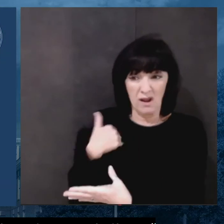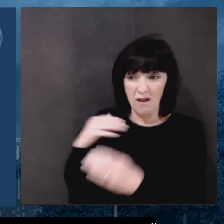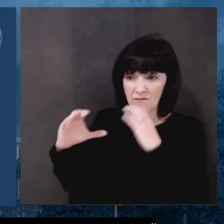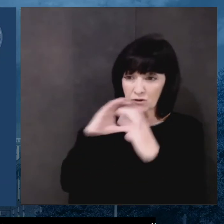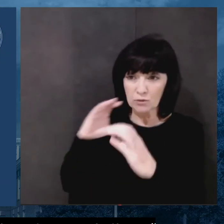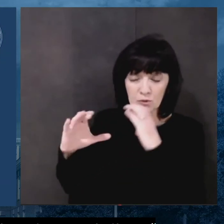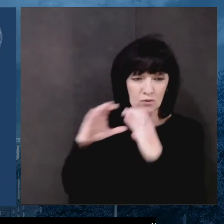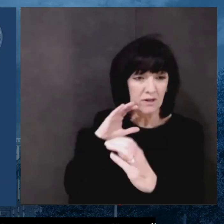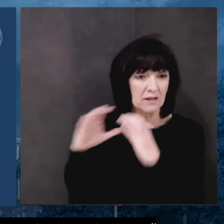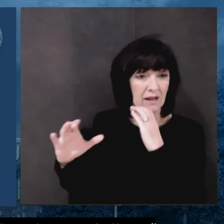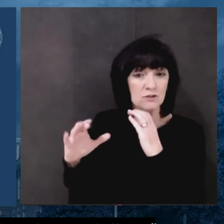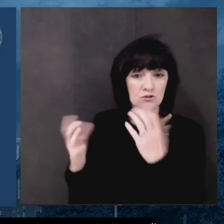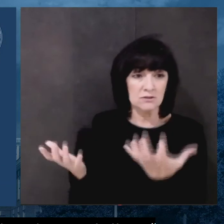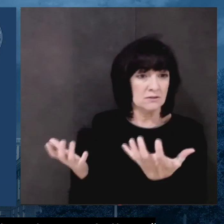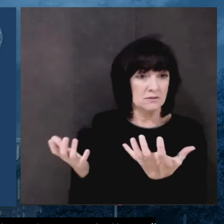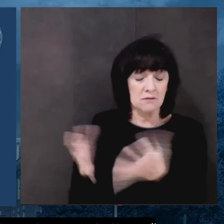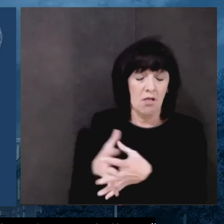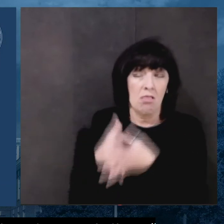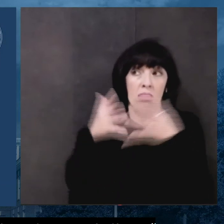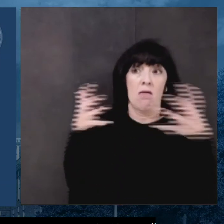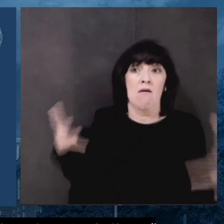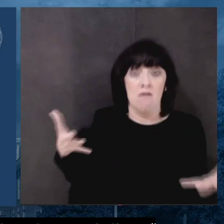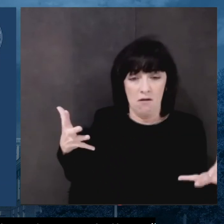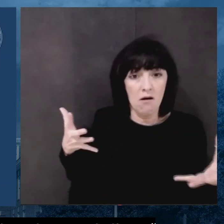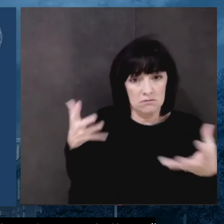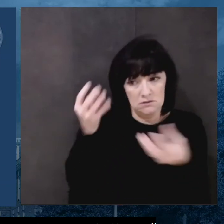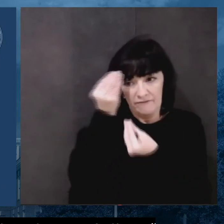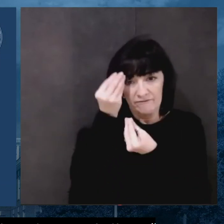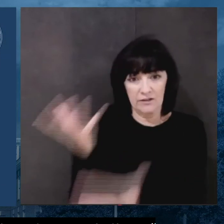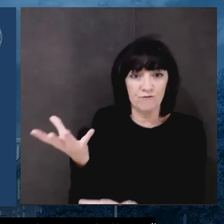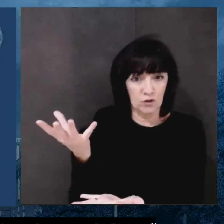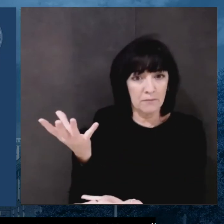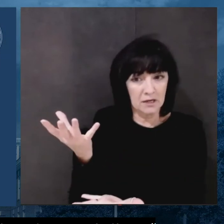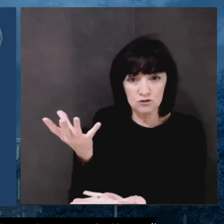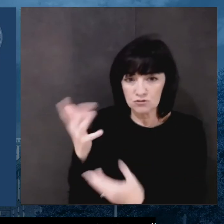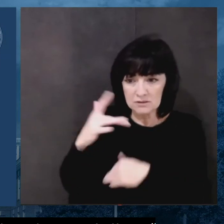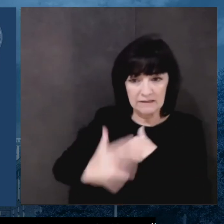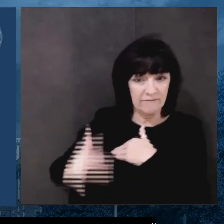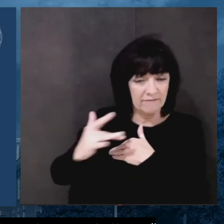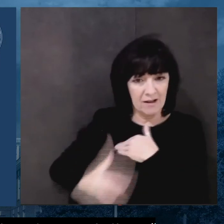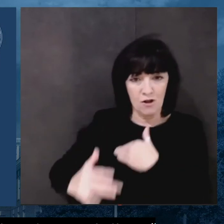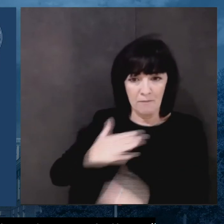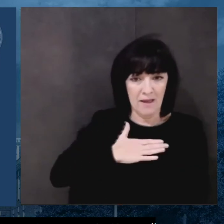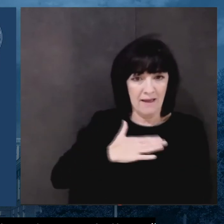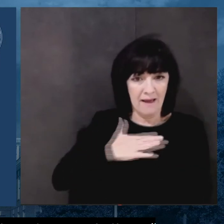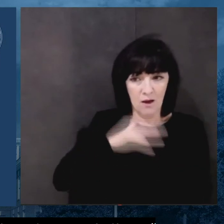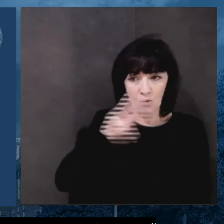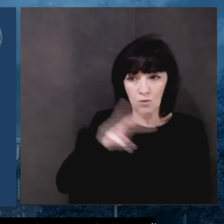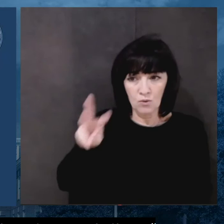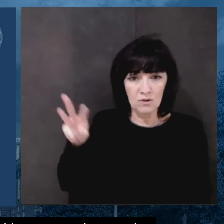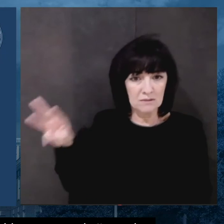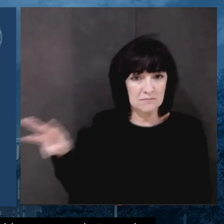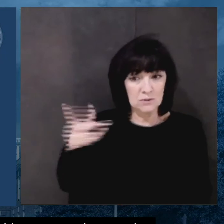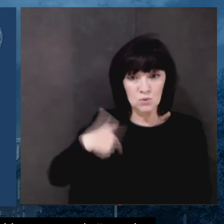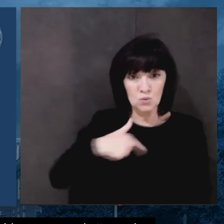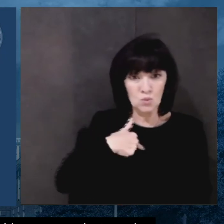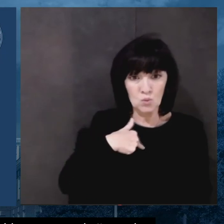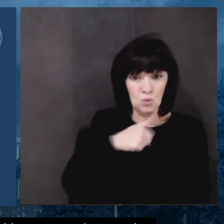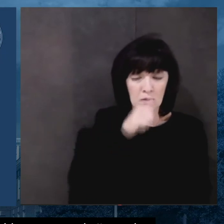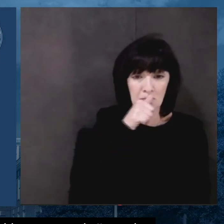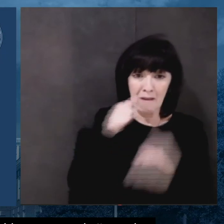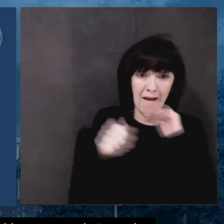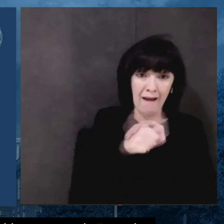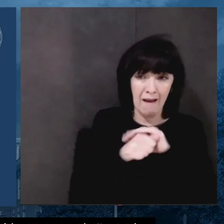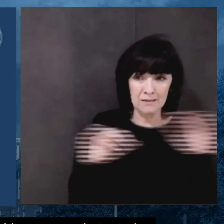more than you can almost digest, is available on our website, and we're not hiding that from you or anyone